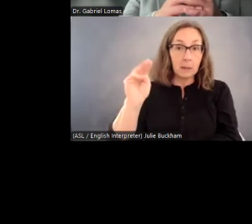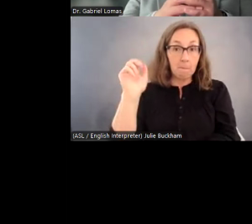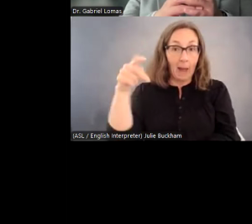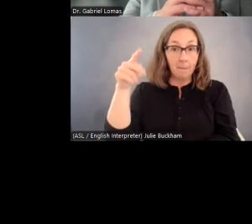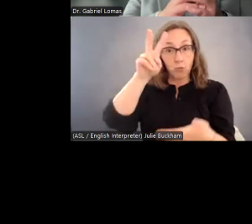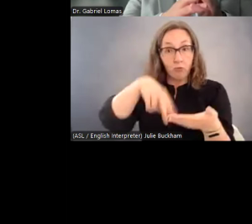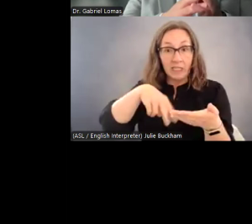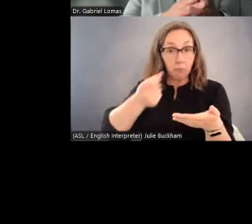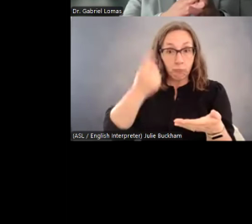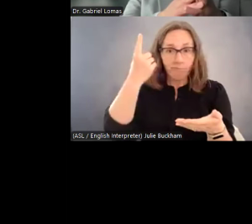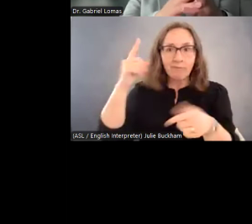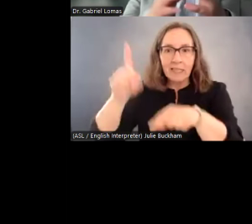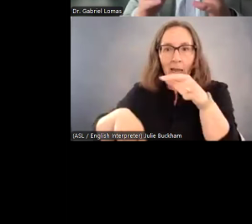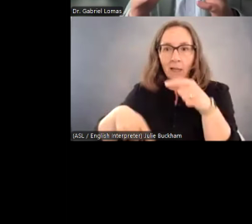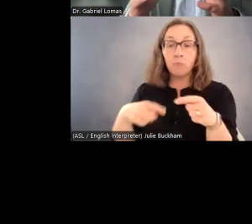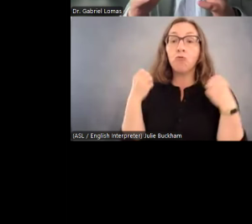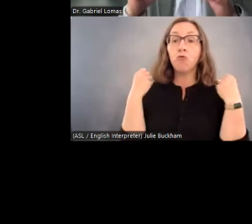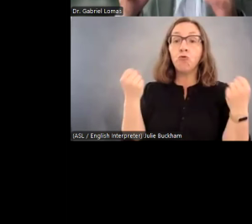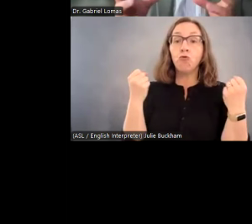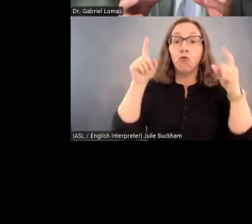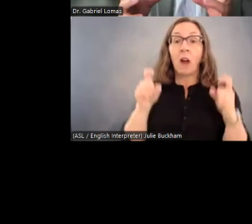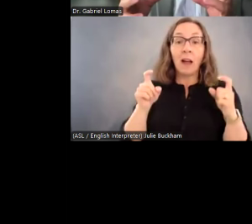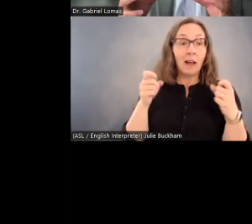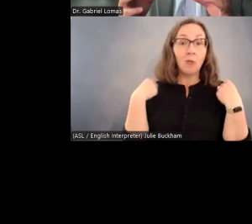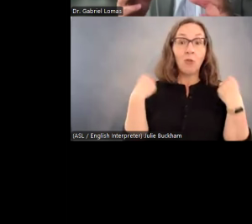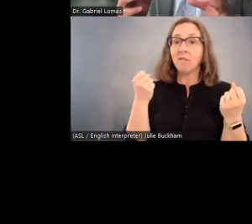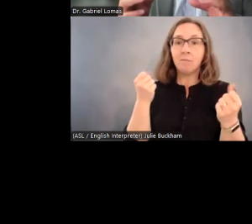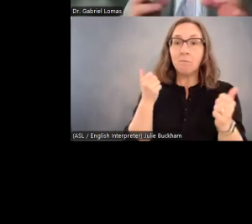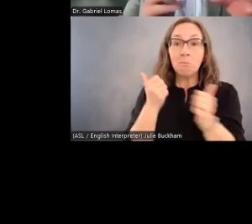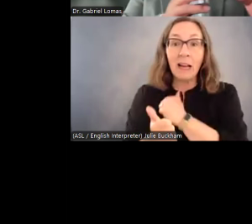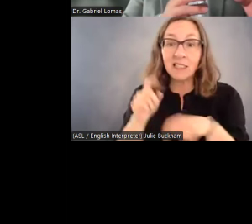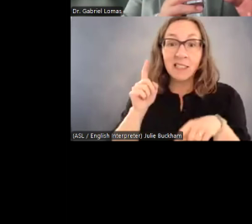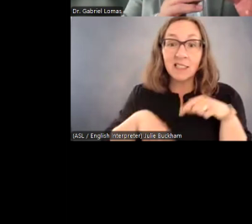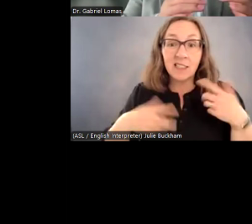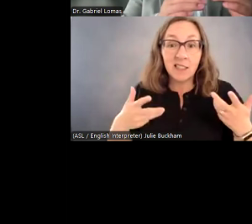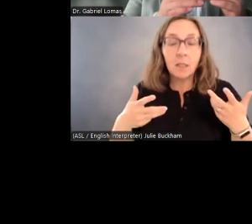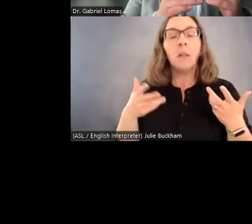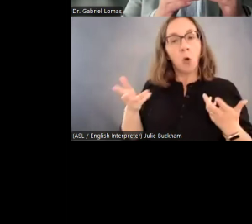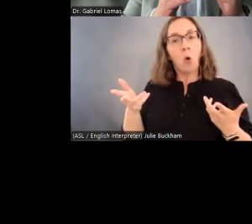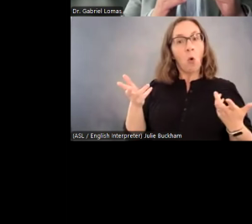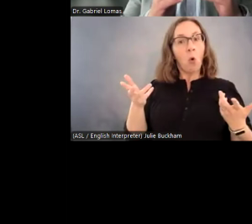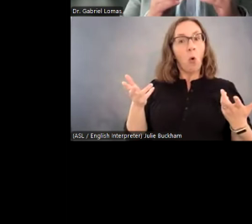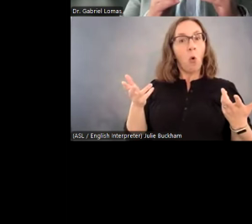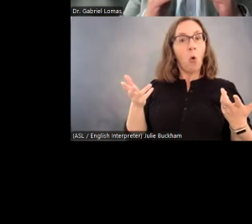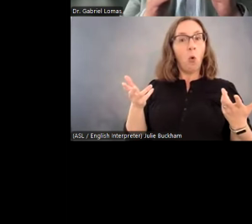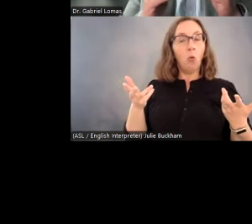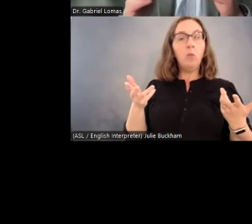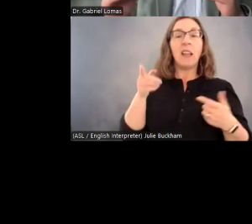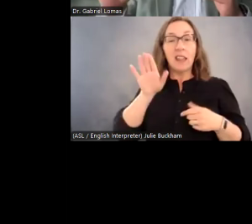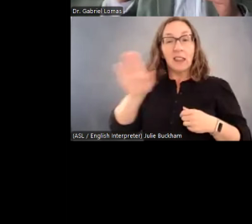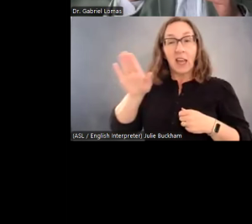They can't pass a driving test and all that. So functionally they're functioning at the intellectually disabled